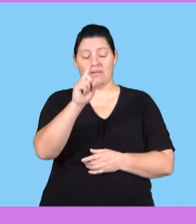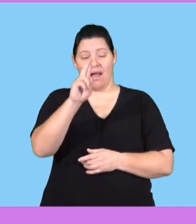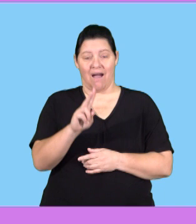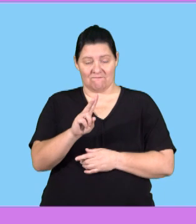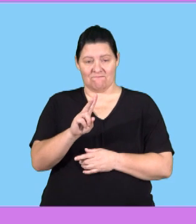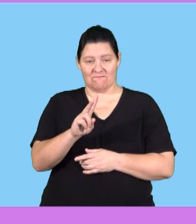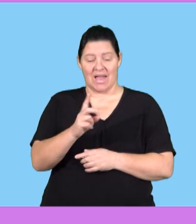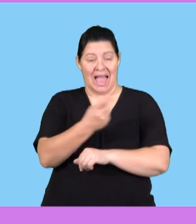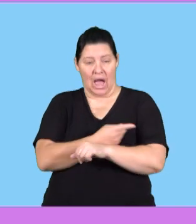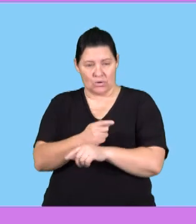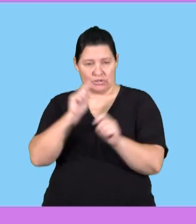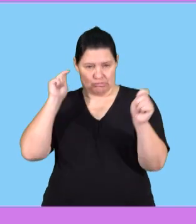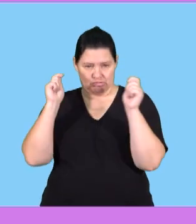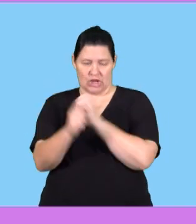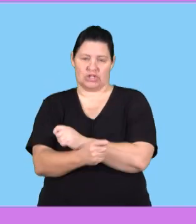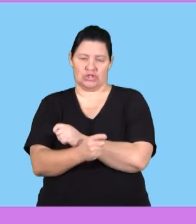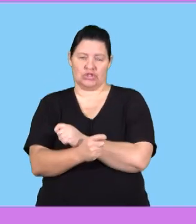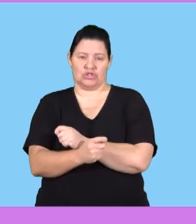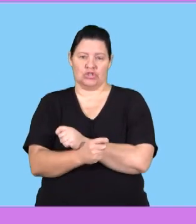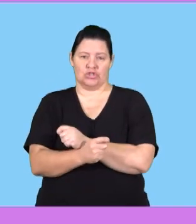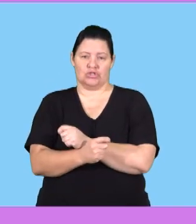your 1.5 hour to be